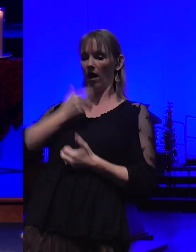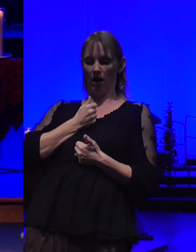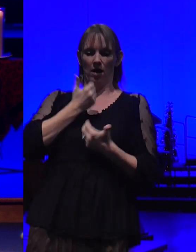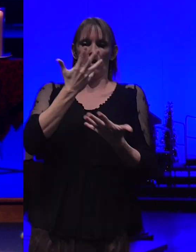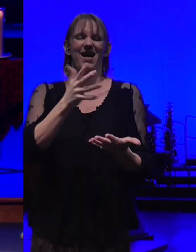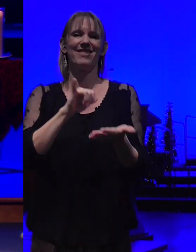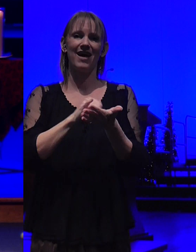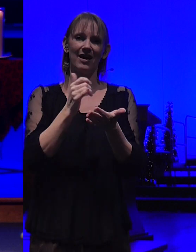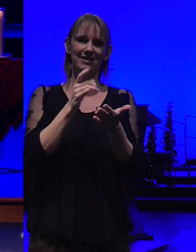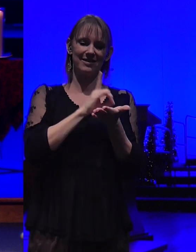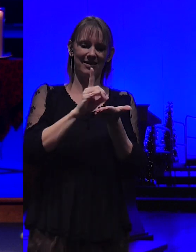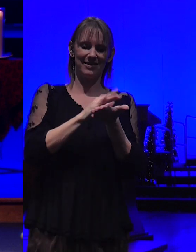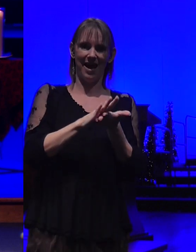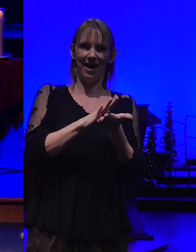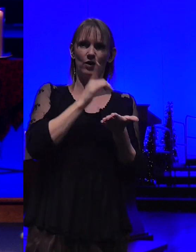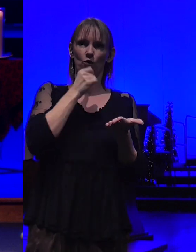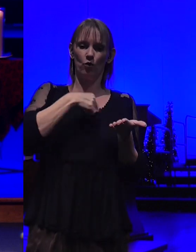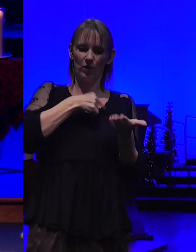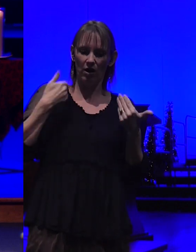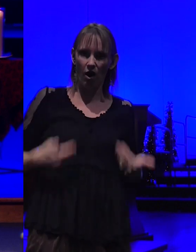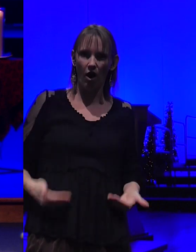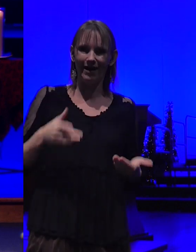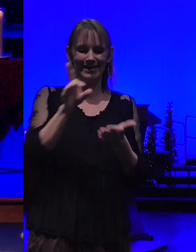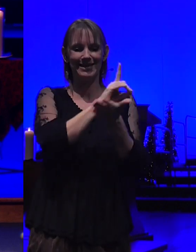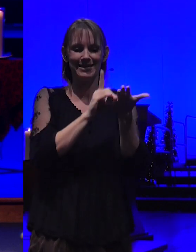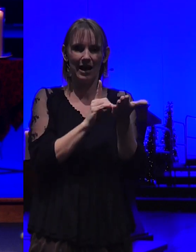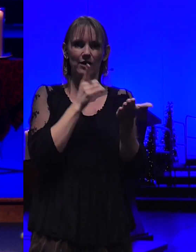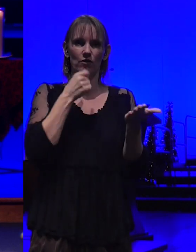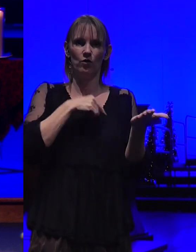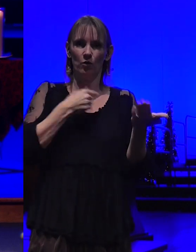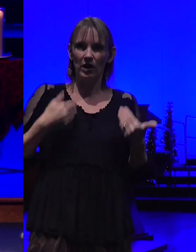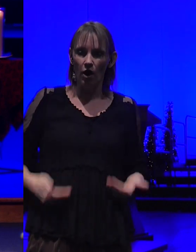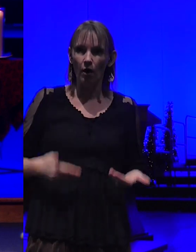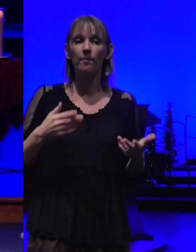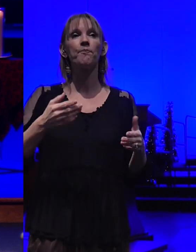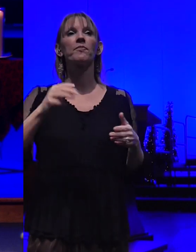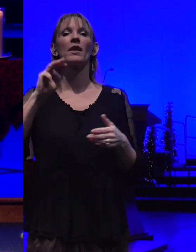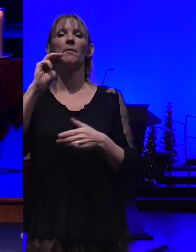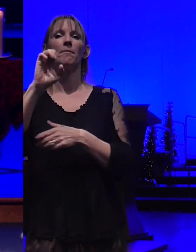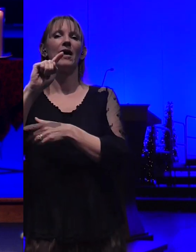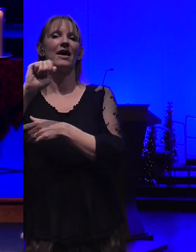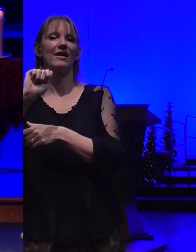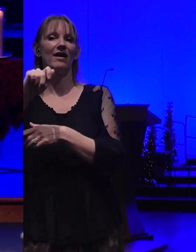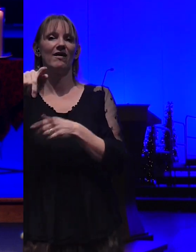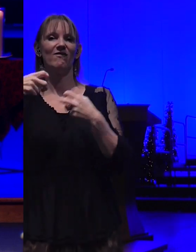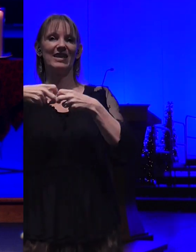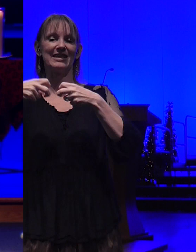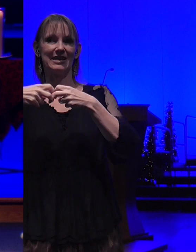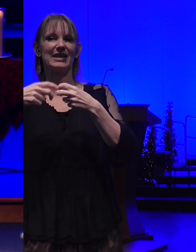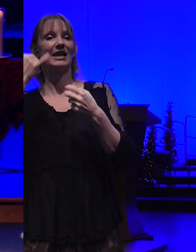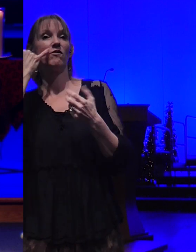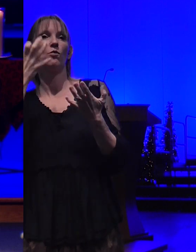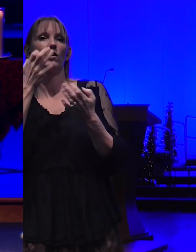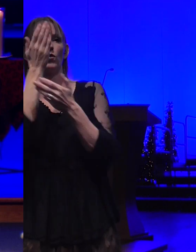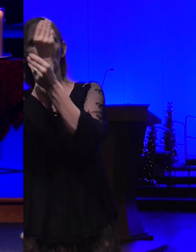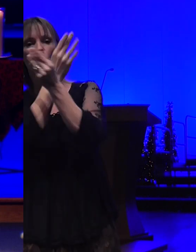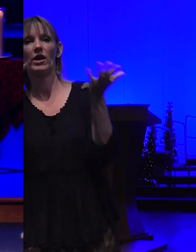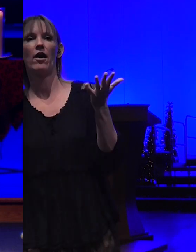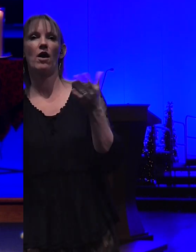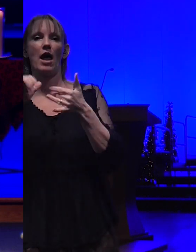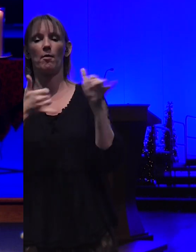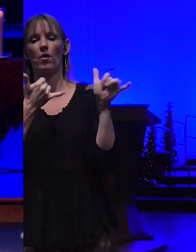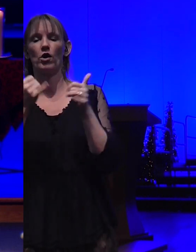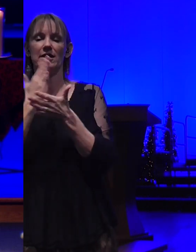and our calling. In metaphysics, if you want something cool to share at a party sometime, we have a phrase for